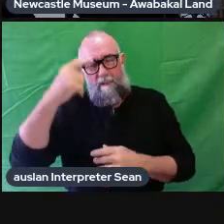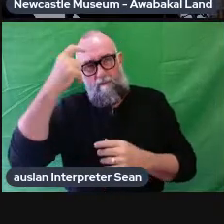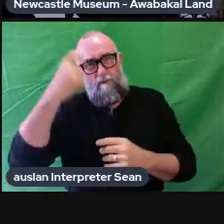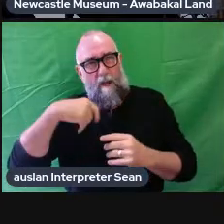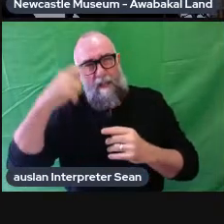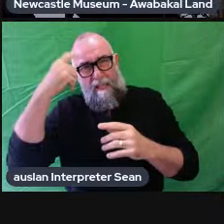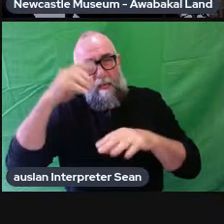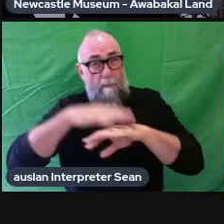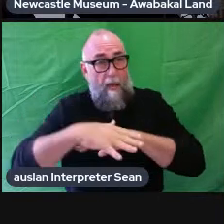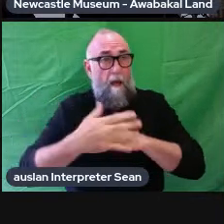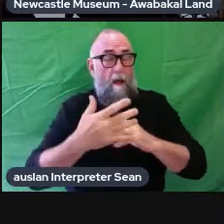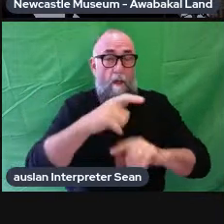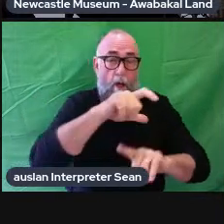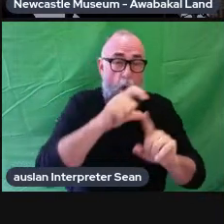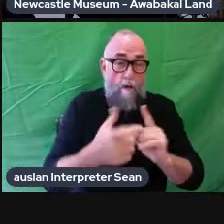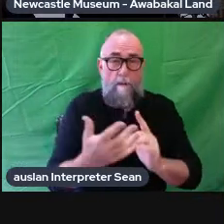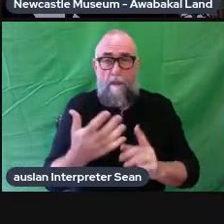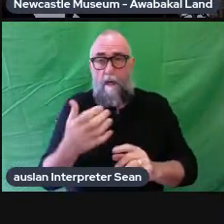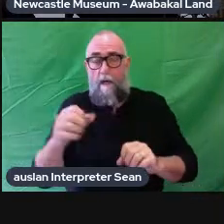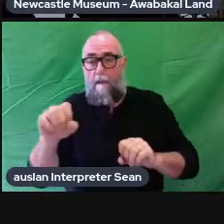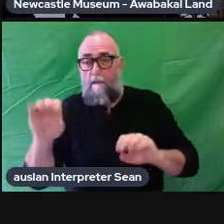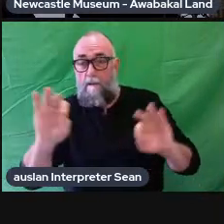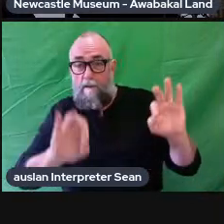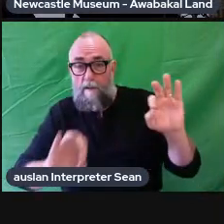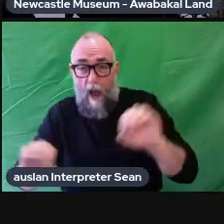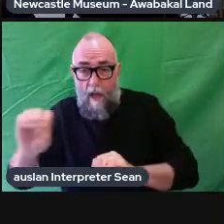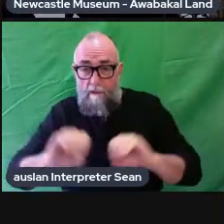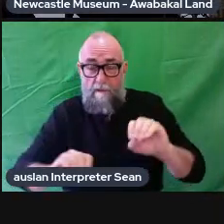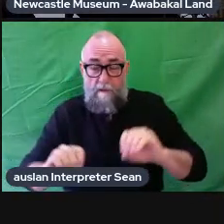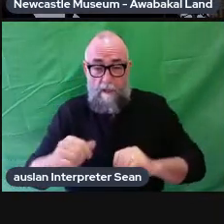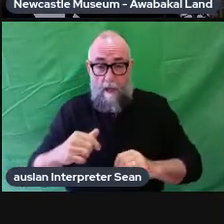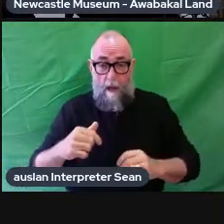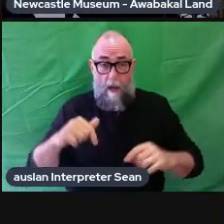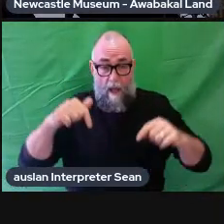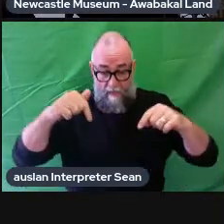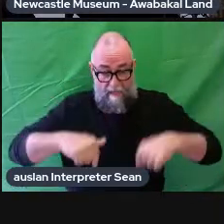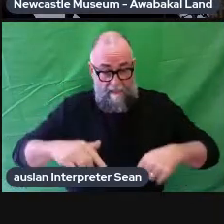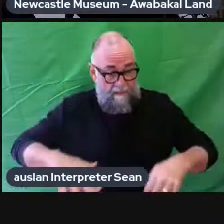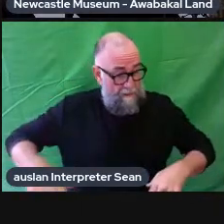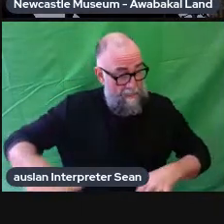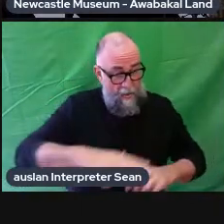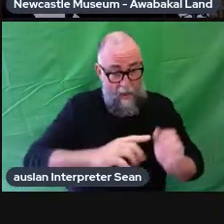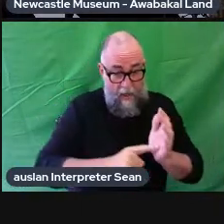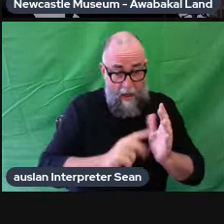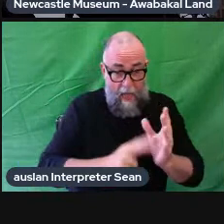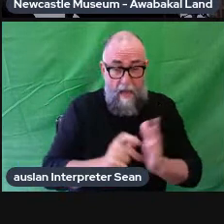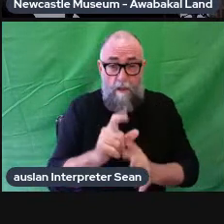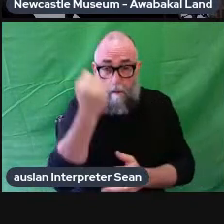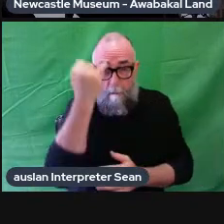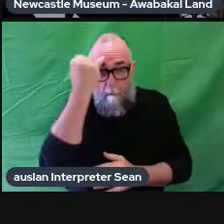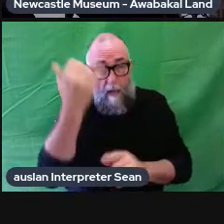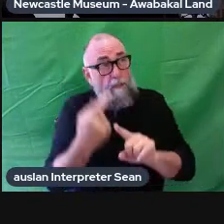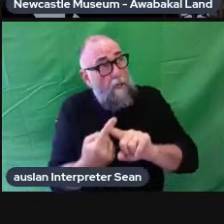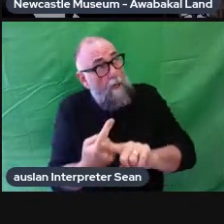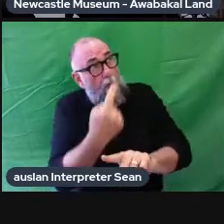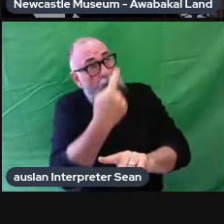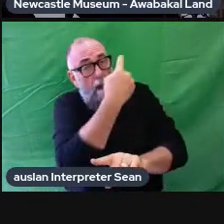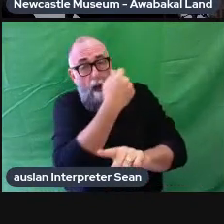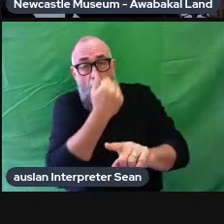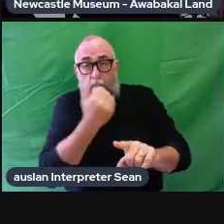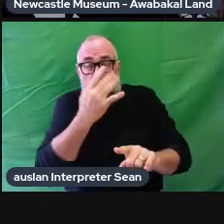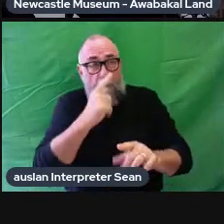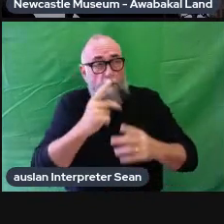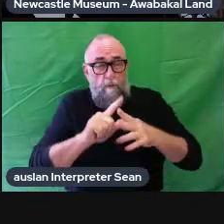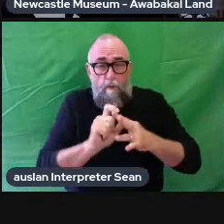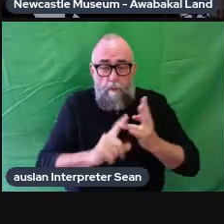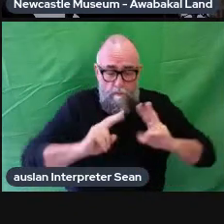the science and the medicine that's been being practiced on these lands for over 65,000 years. And there's plenty of opportunities too in the